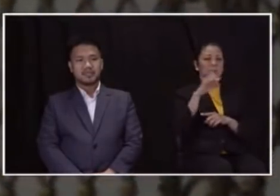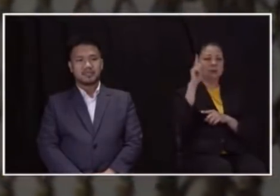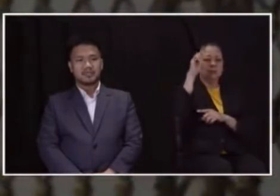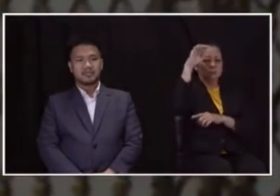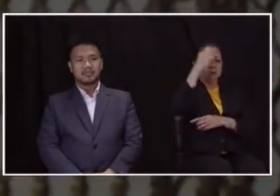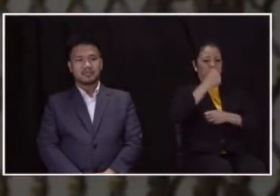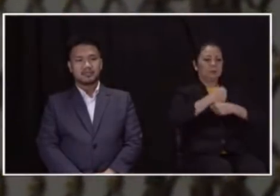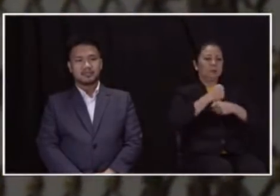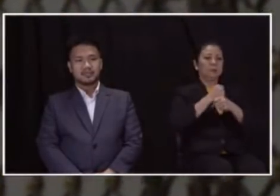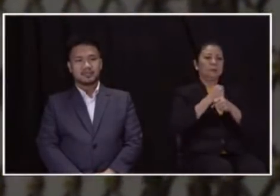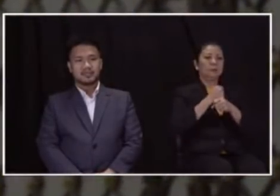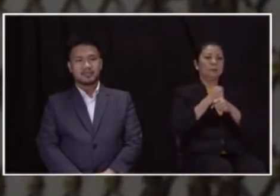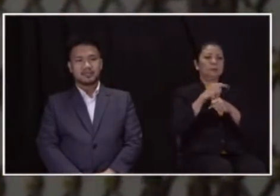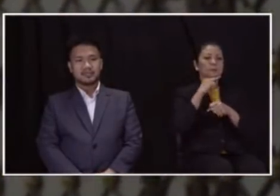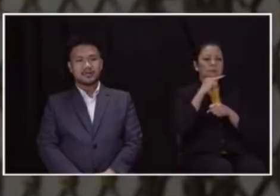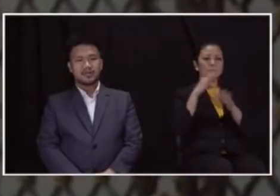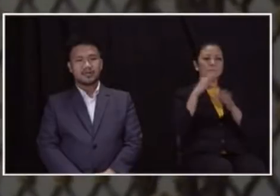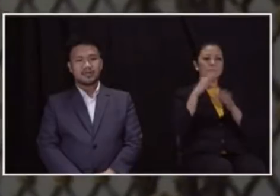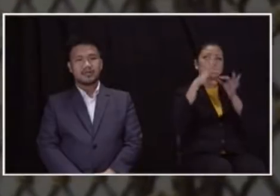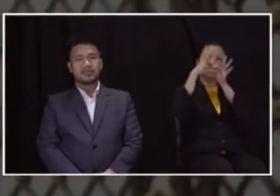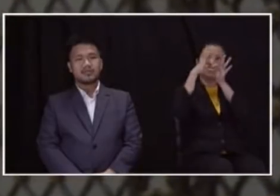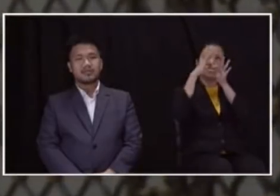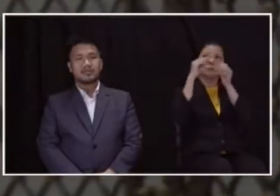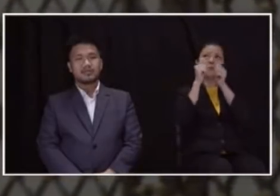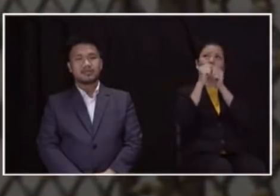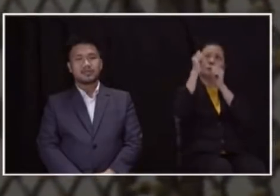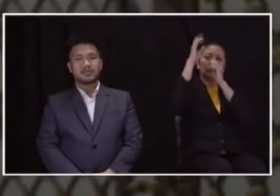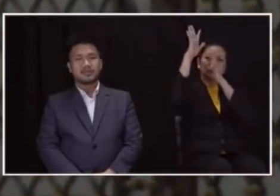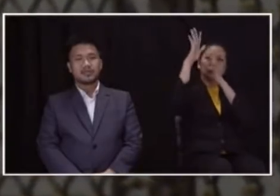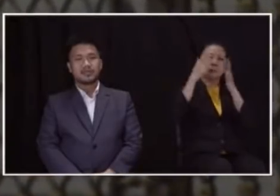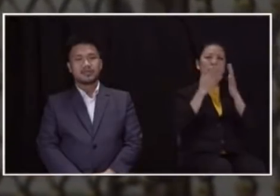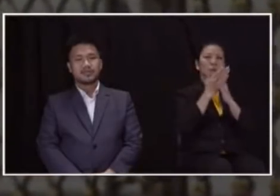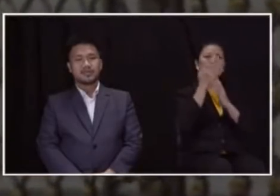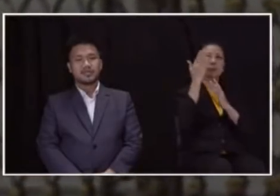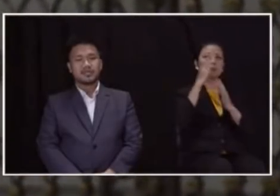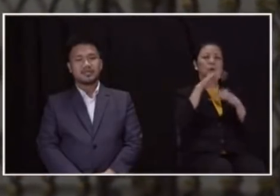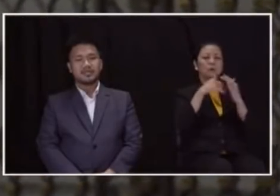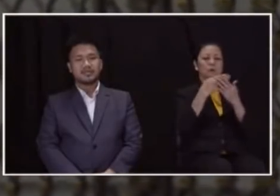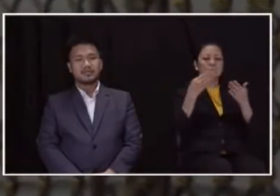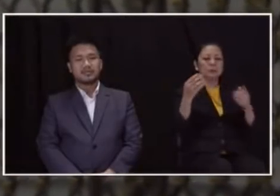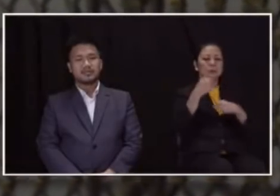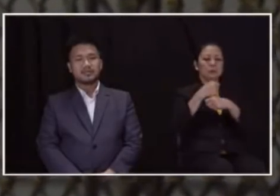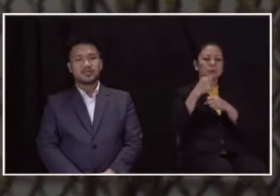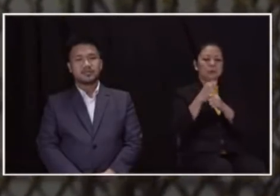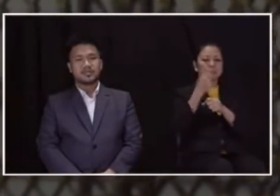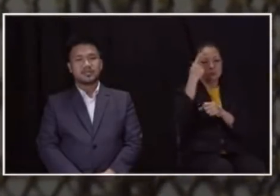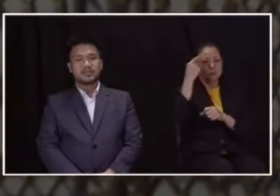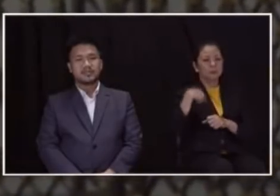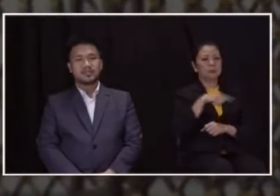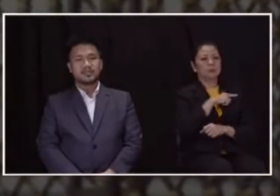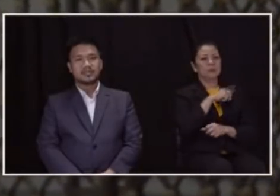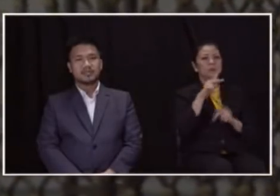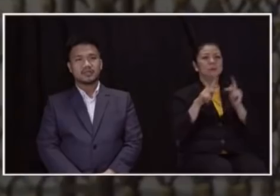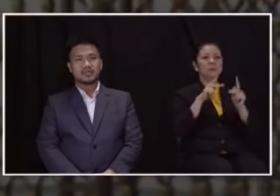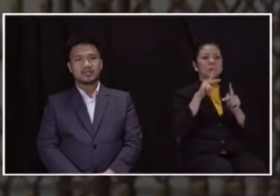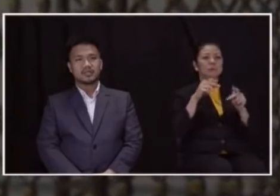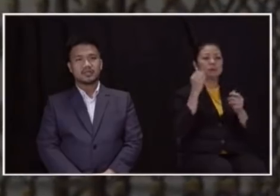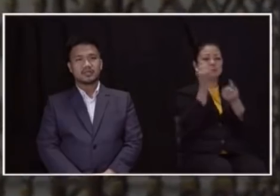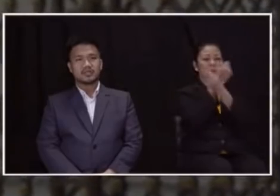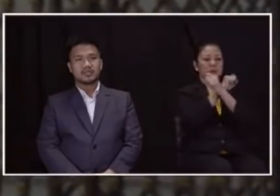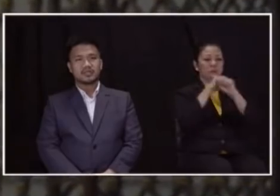made, consubstantial with the Father. Through him all things were made. For us men and for our